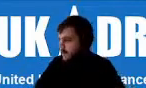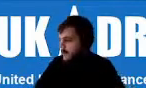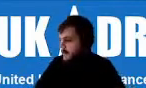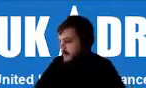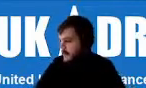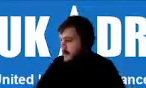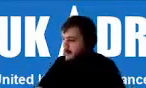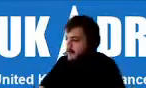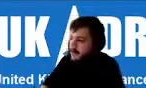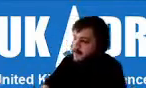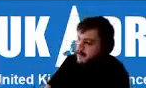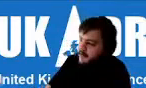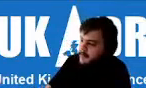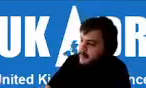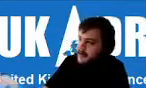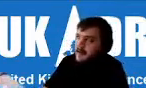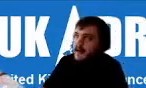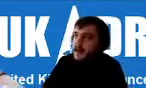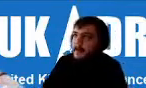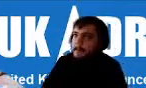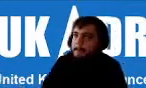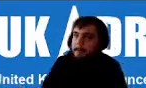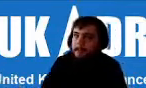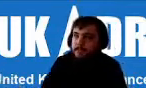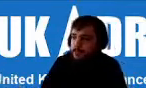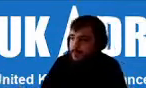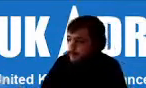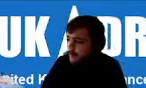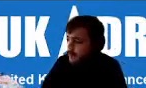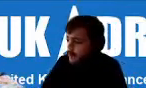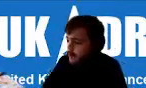Yeah, that's a bit, and I agree. Kind of, it's a bit like the